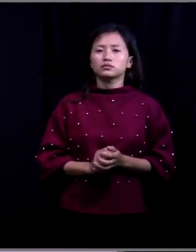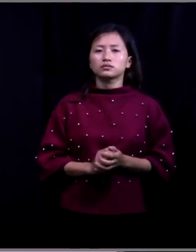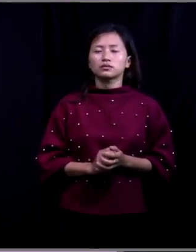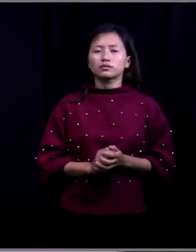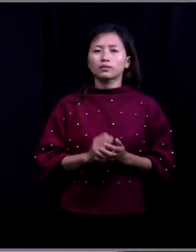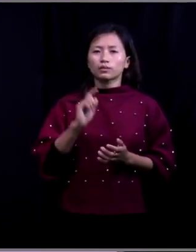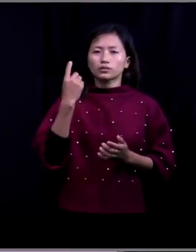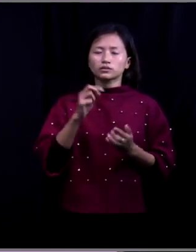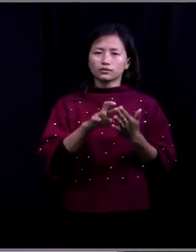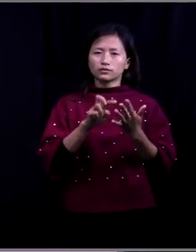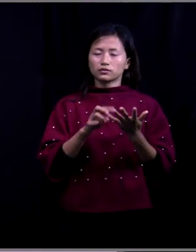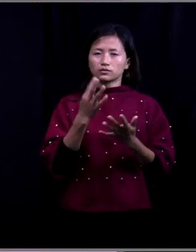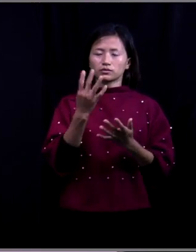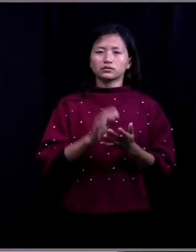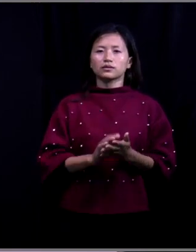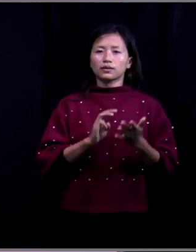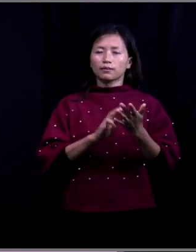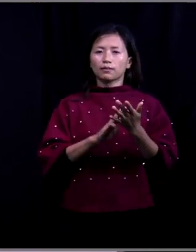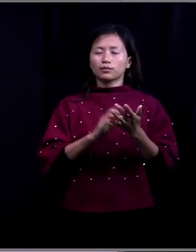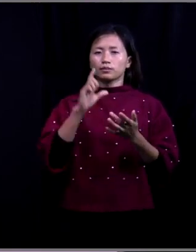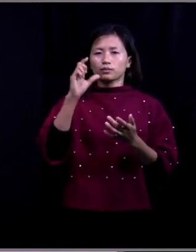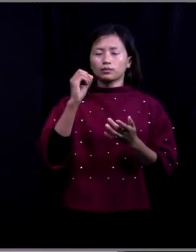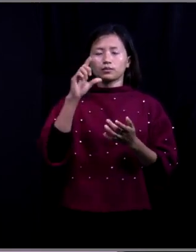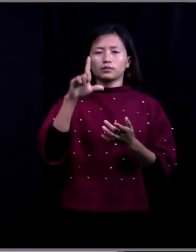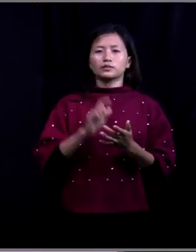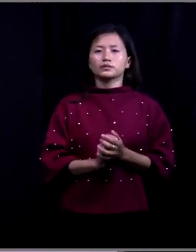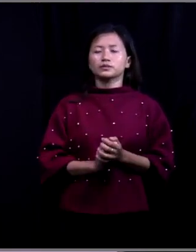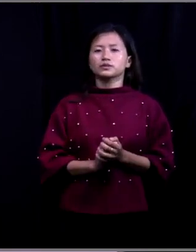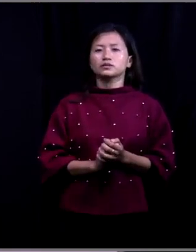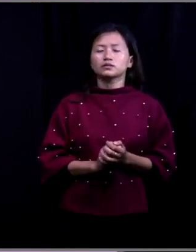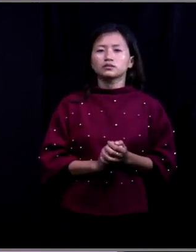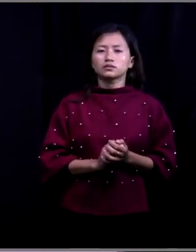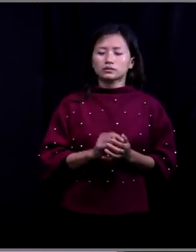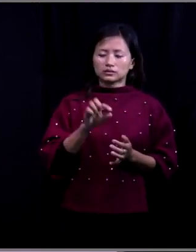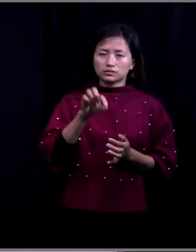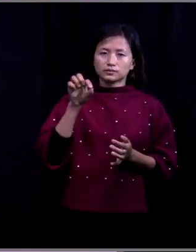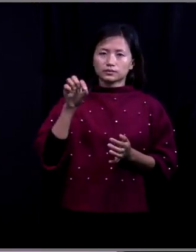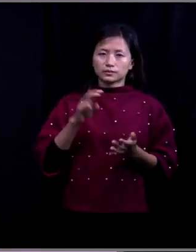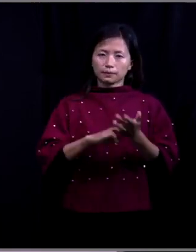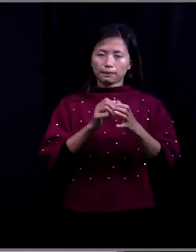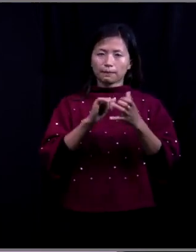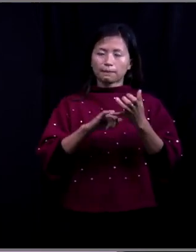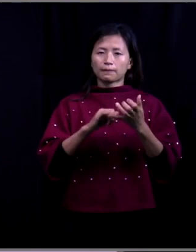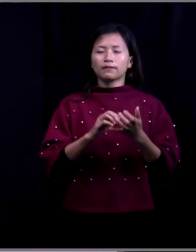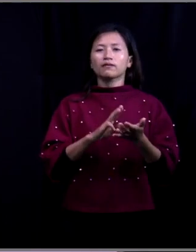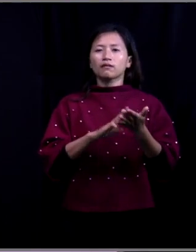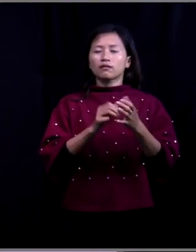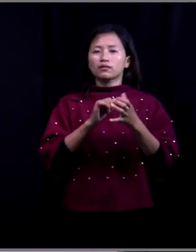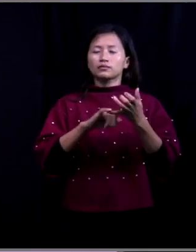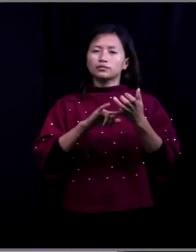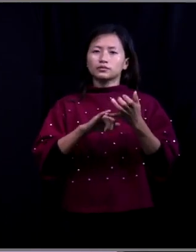have calculated this molecular mass, now we can calculate the mass percentage of each element. So mass percentage